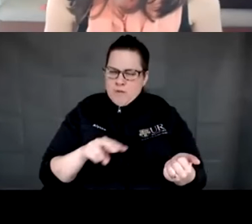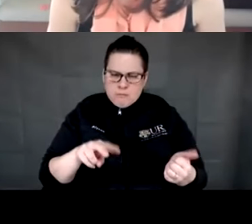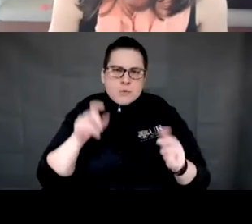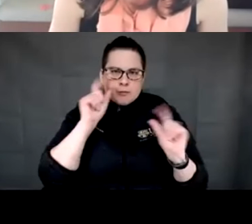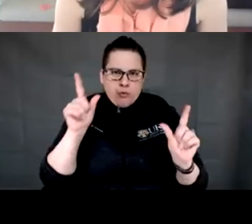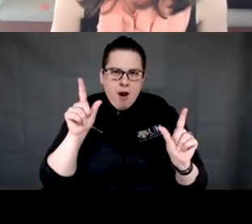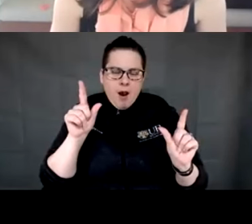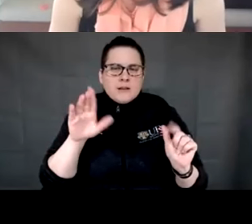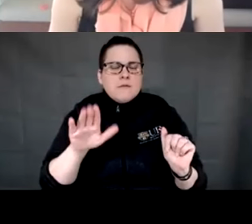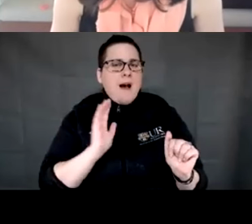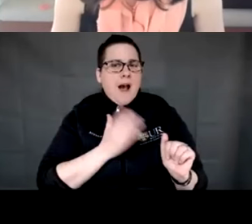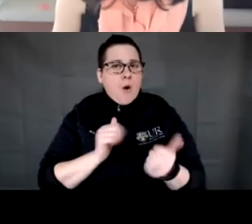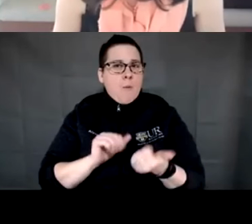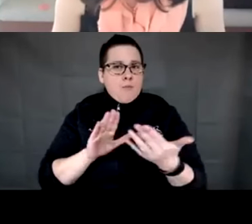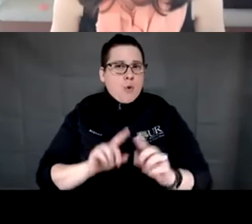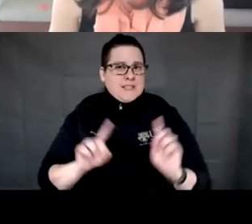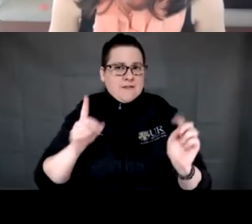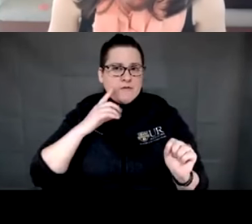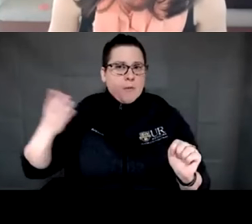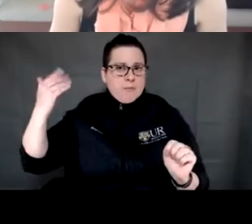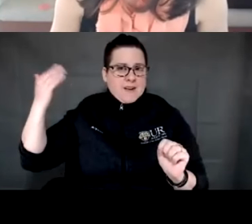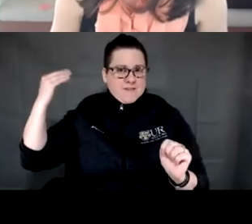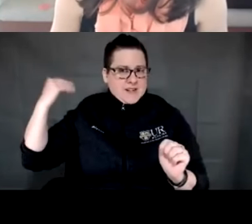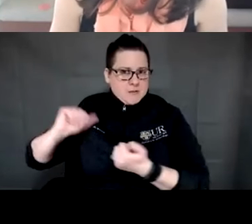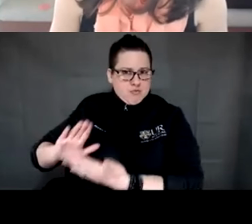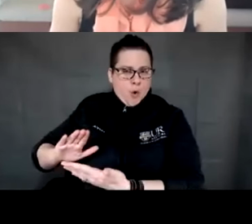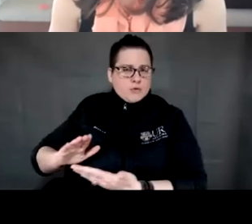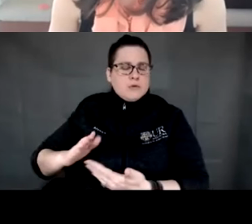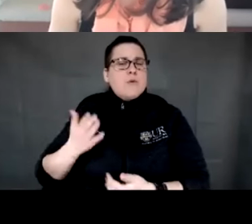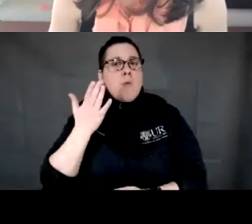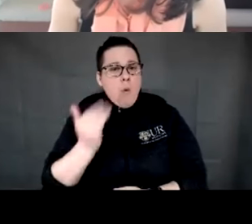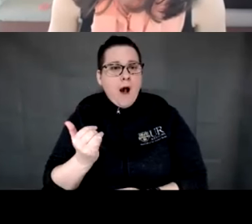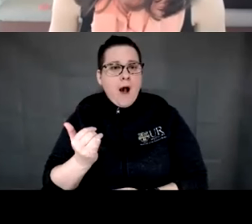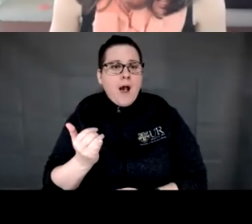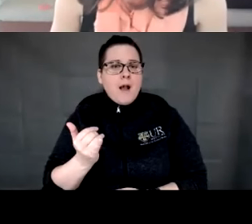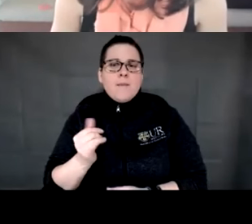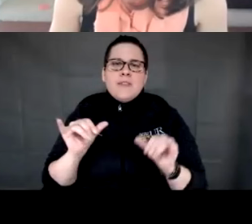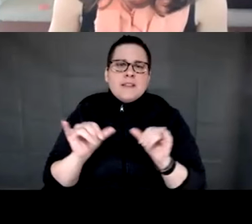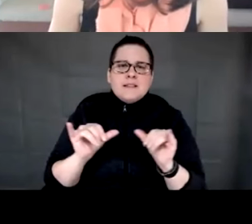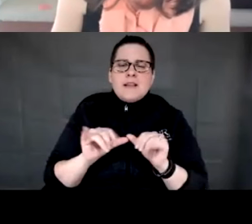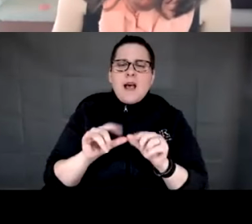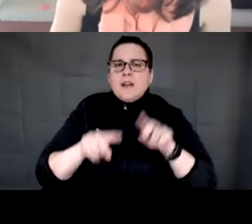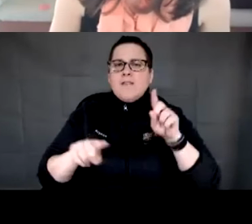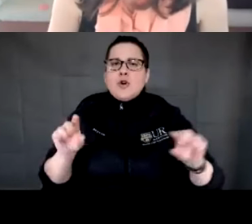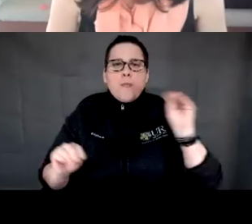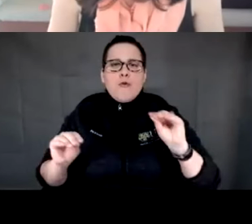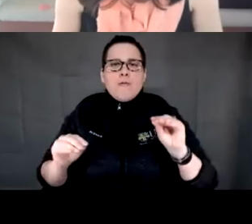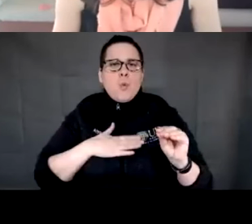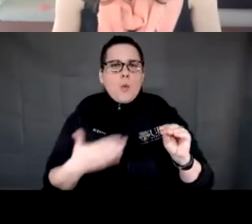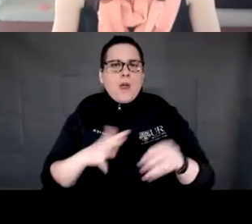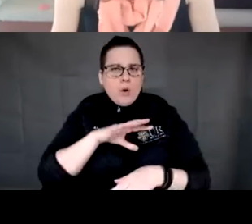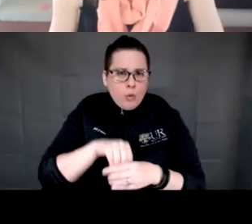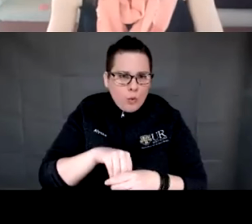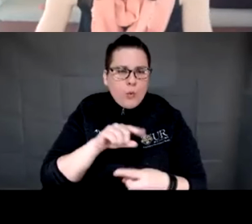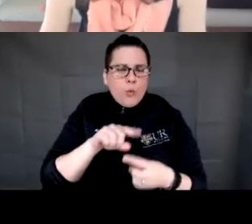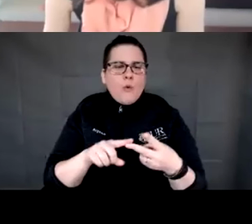to point out that our approach differed from previous approaches, not only in the size and diversity of movements that we included, but also in